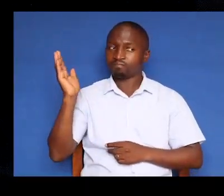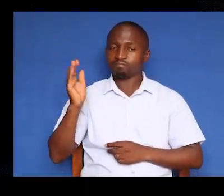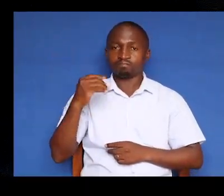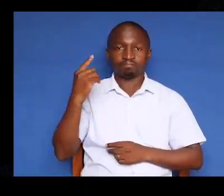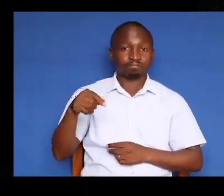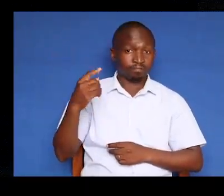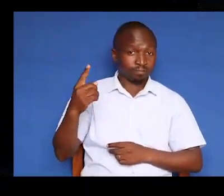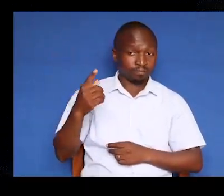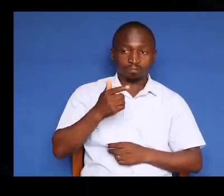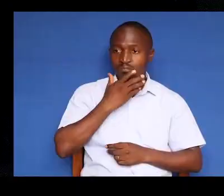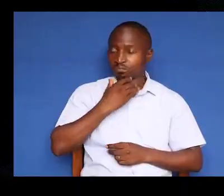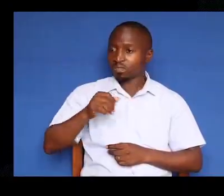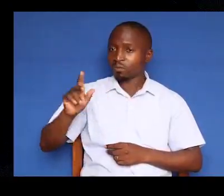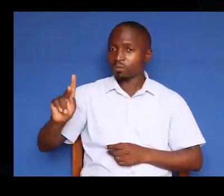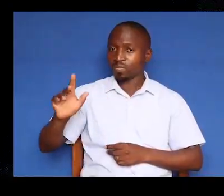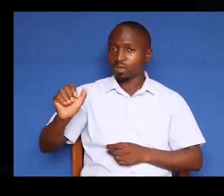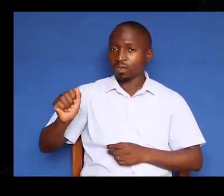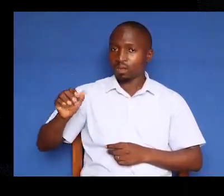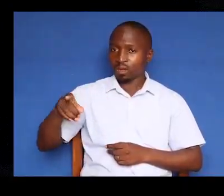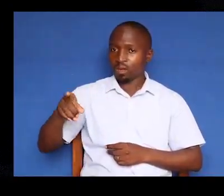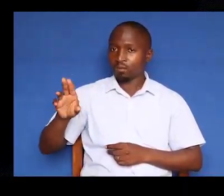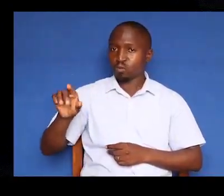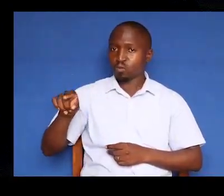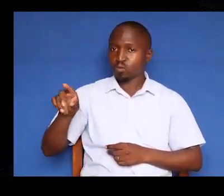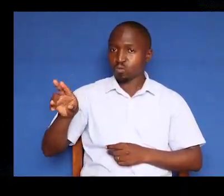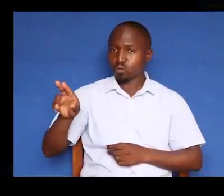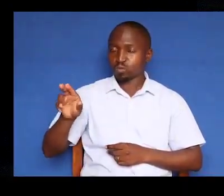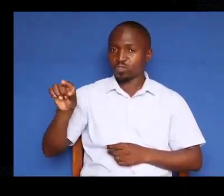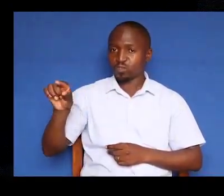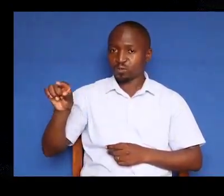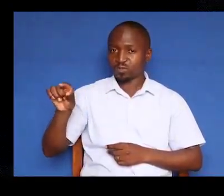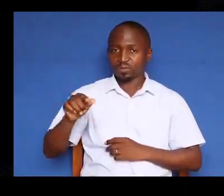100,000 Mr. Kapungu. Mr. Kapungu G.